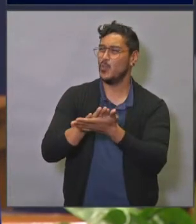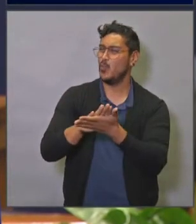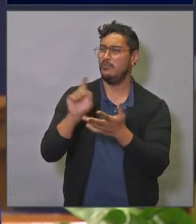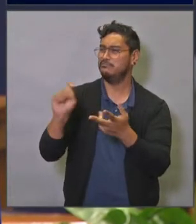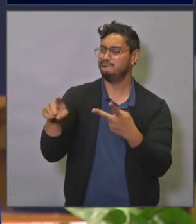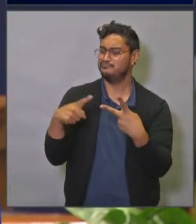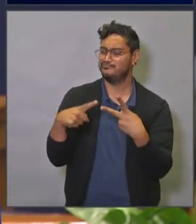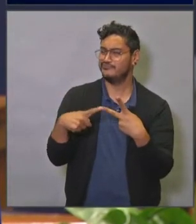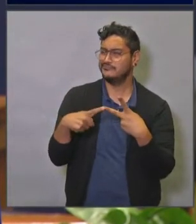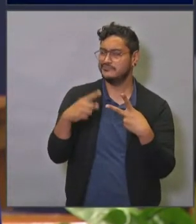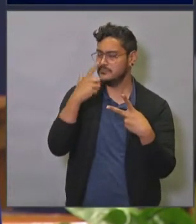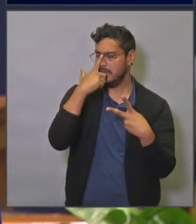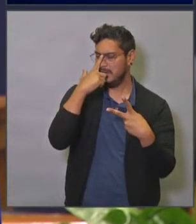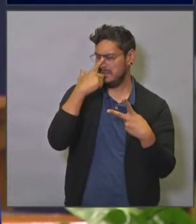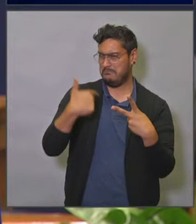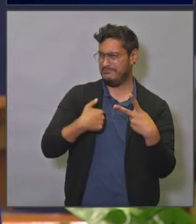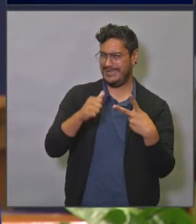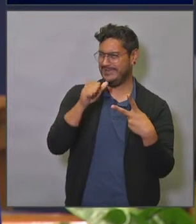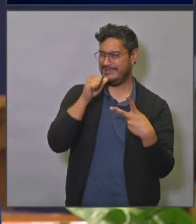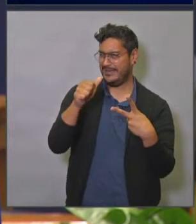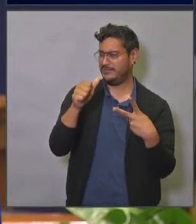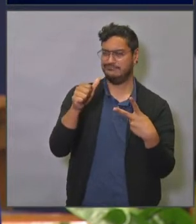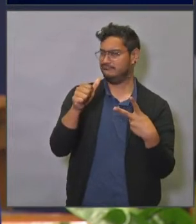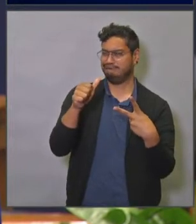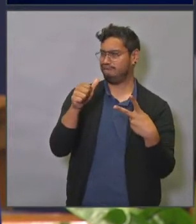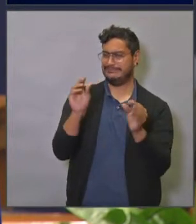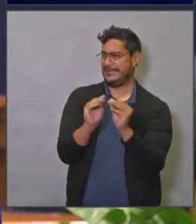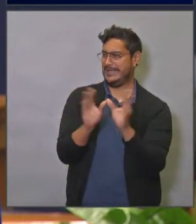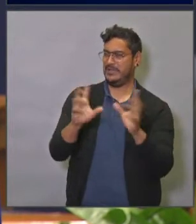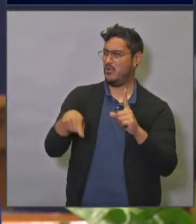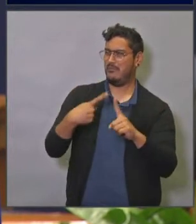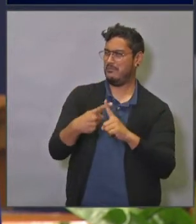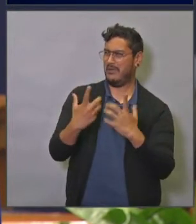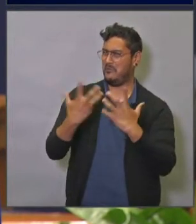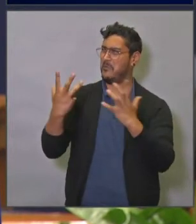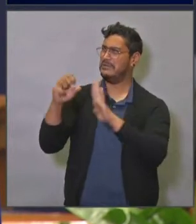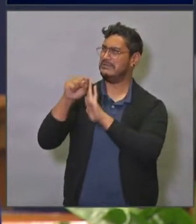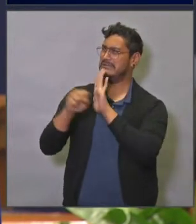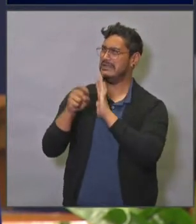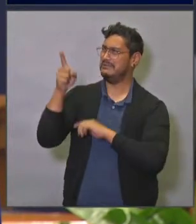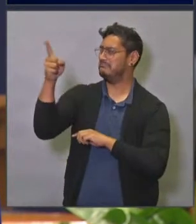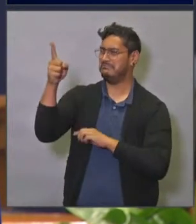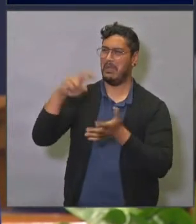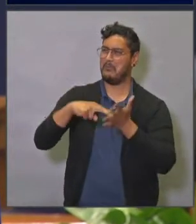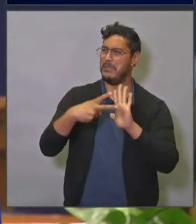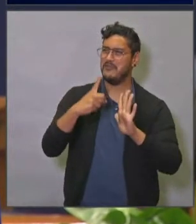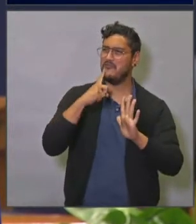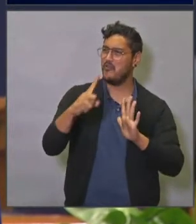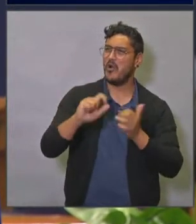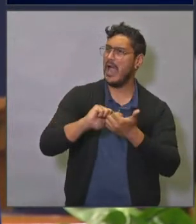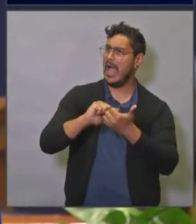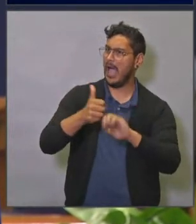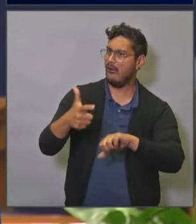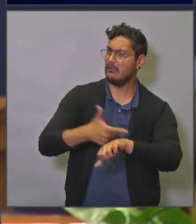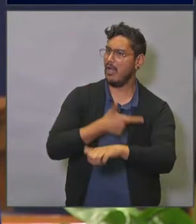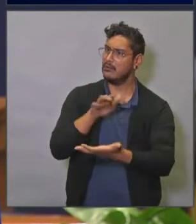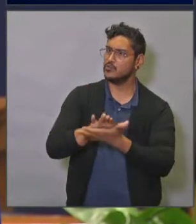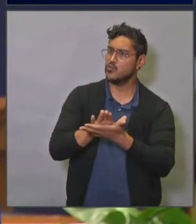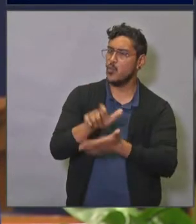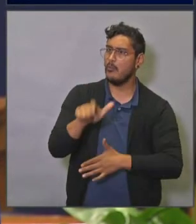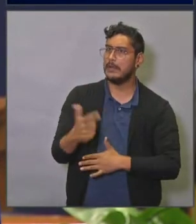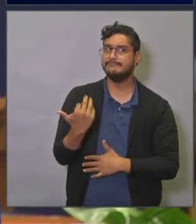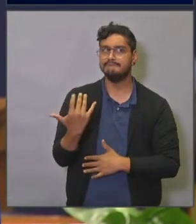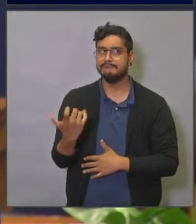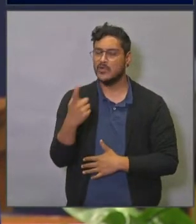clear about what the new state guidance means for how long schools would have to wait to